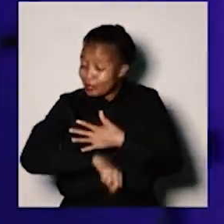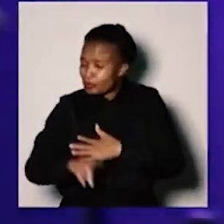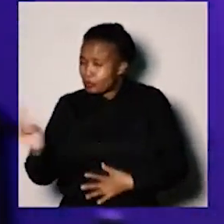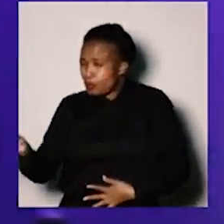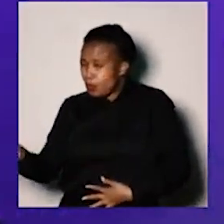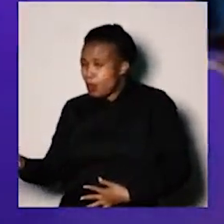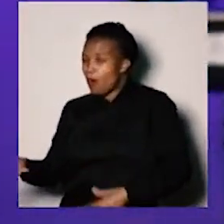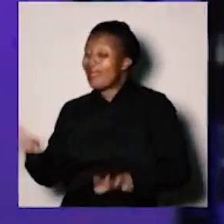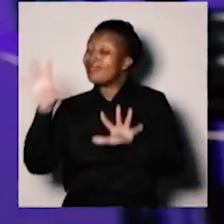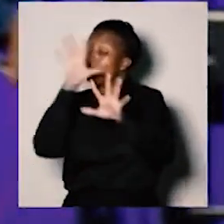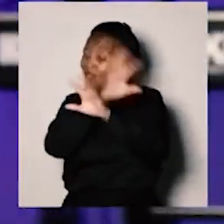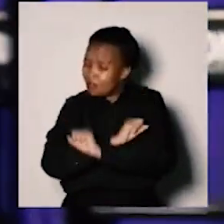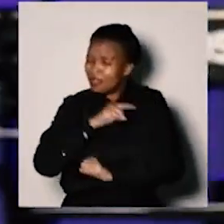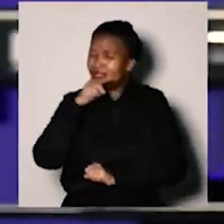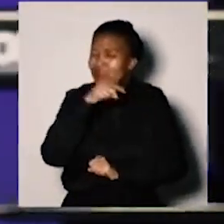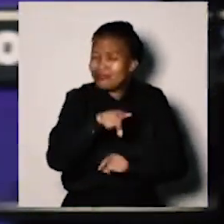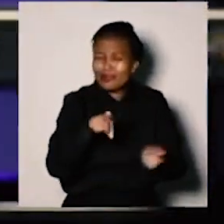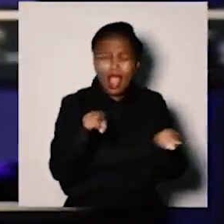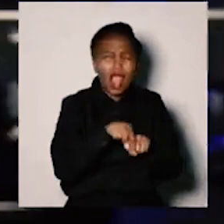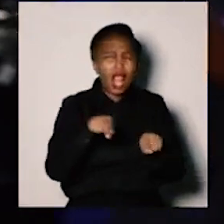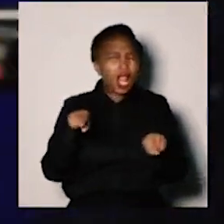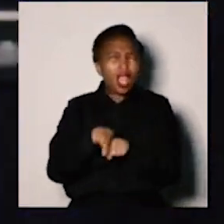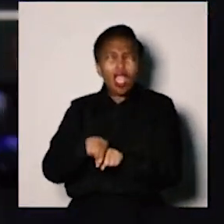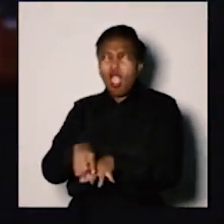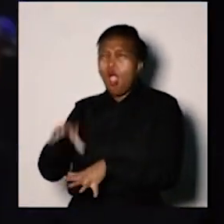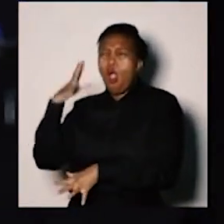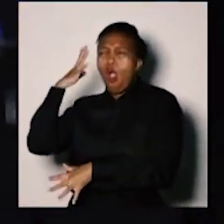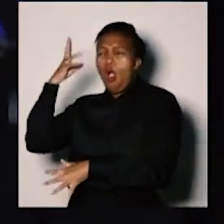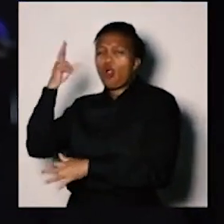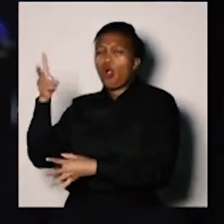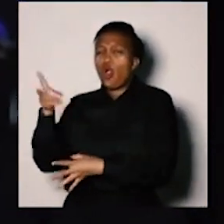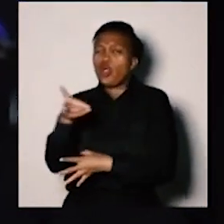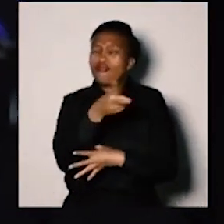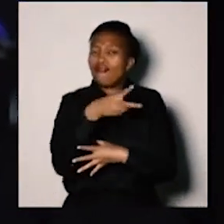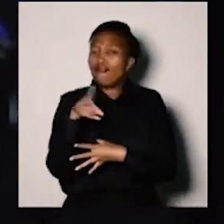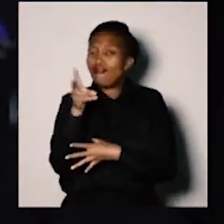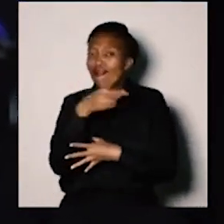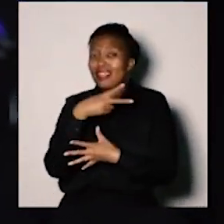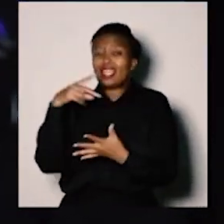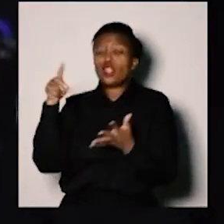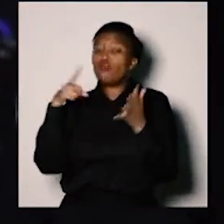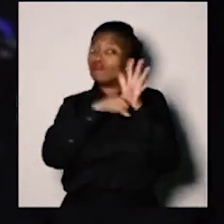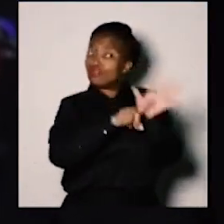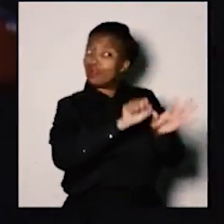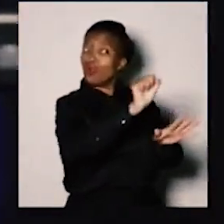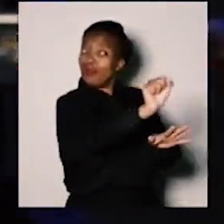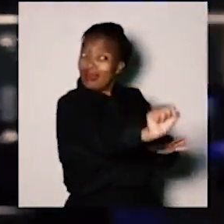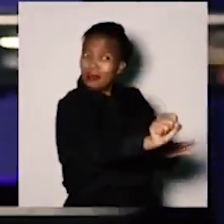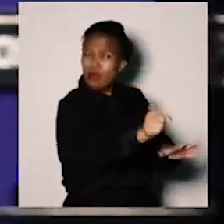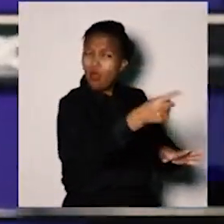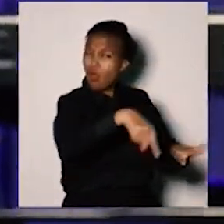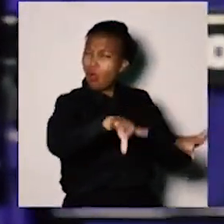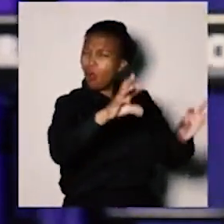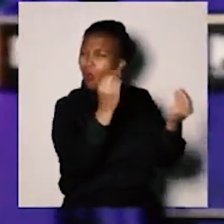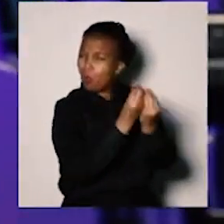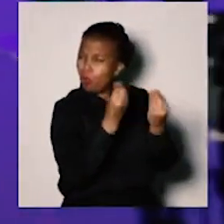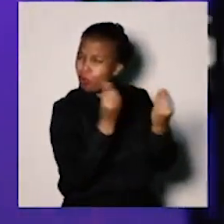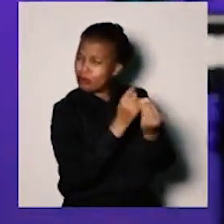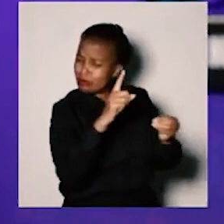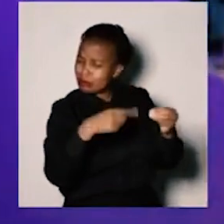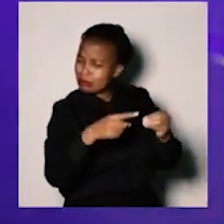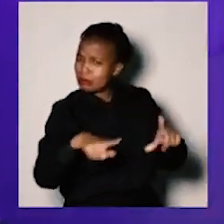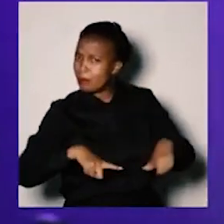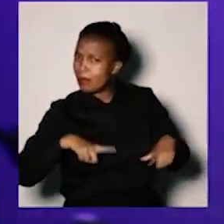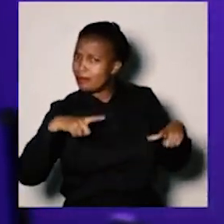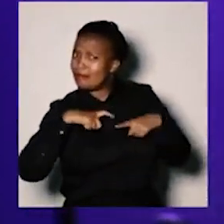that evening, it was like God played a video of his life and showed him everything about his life, things he